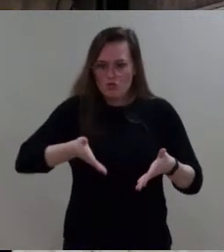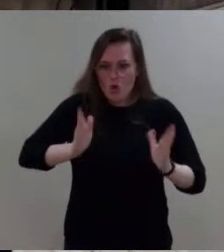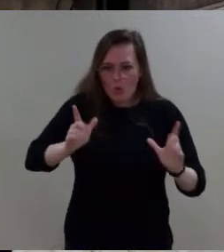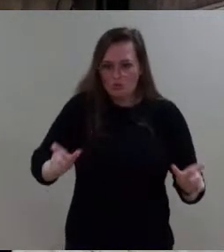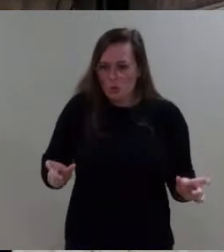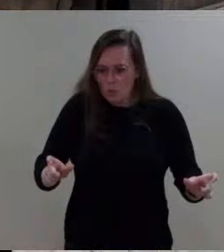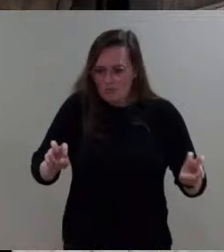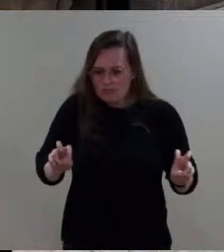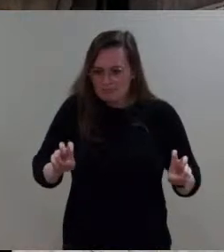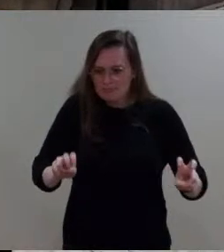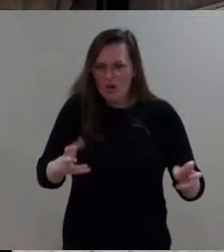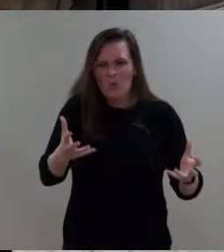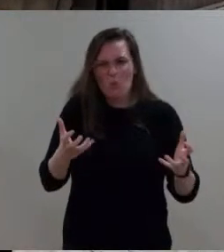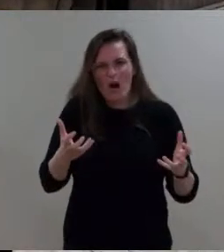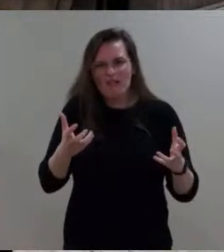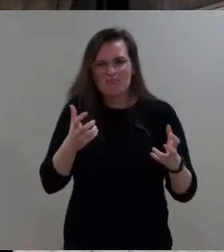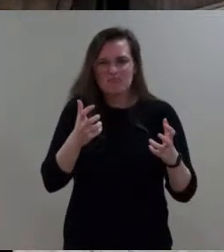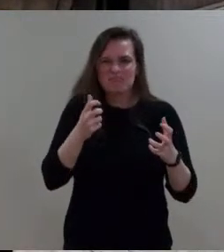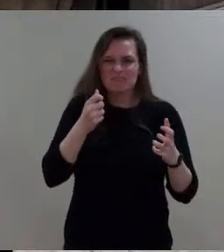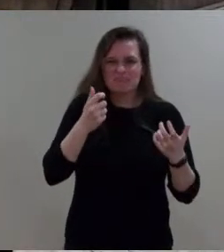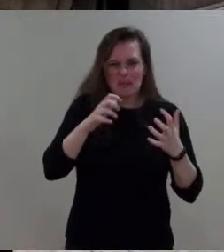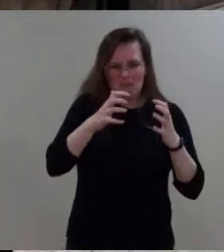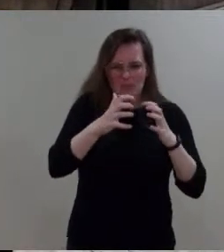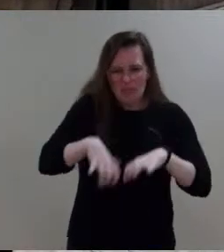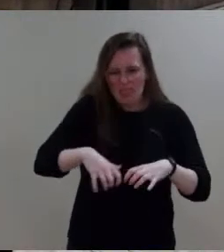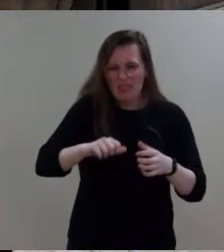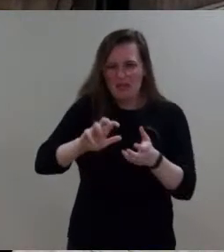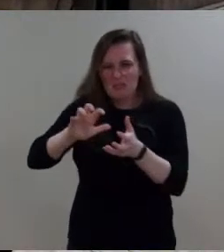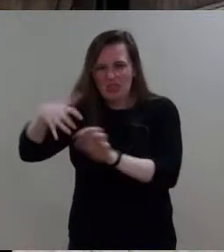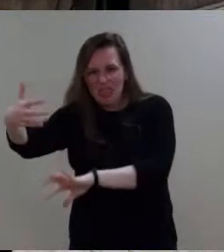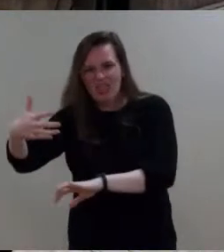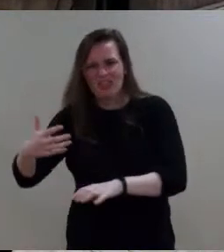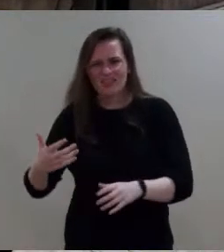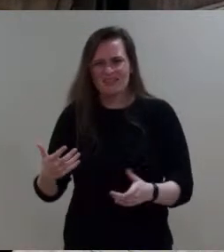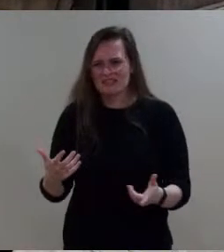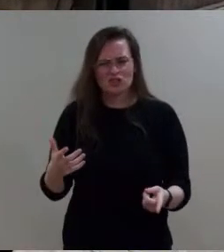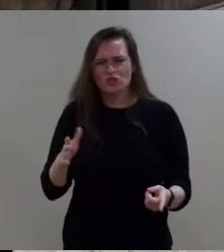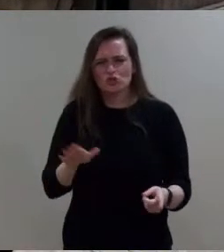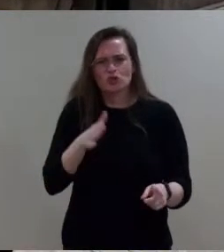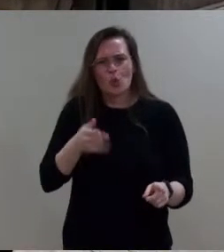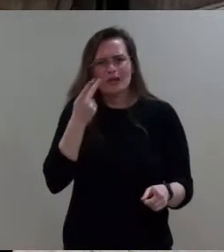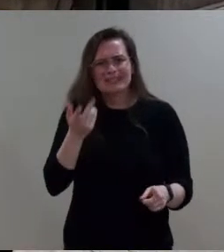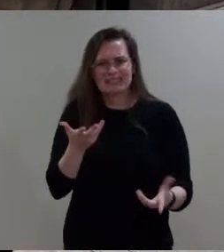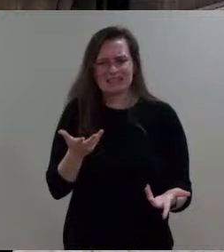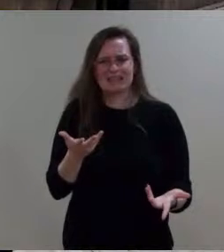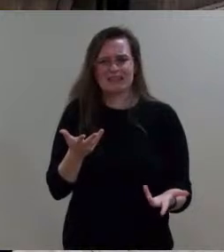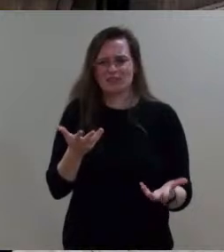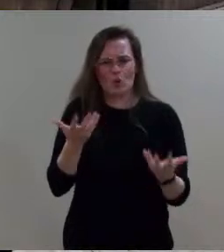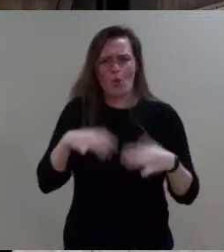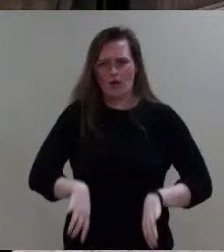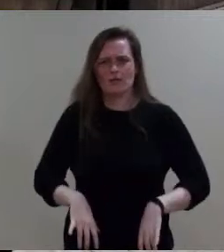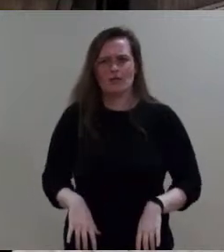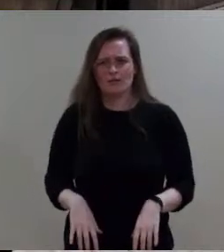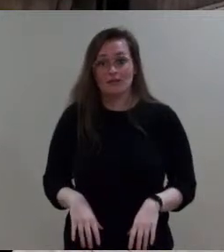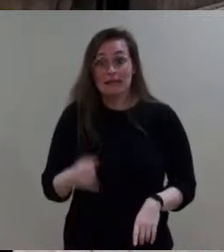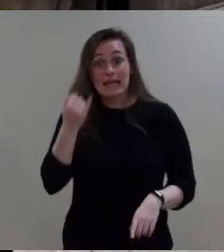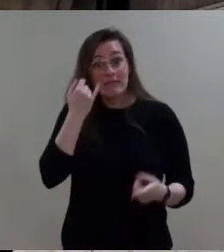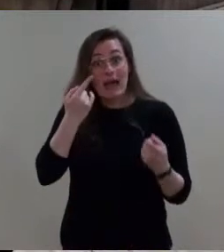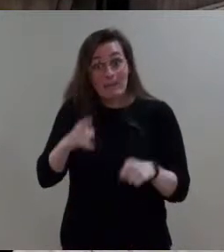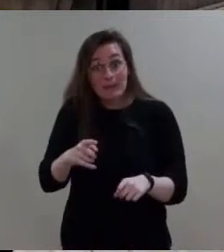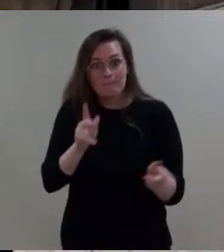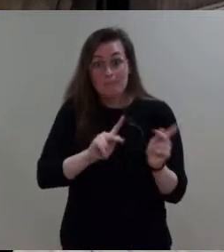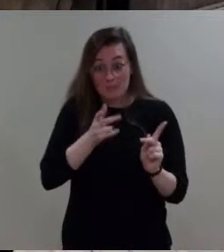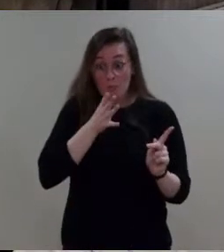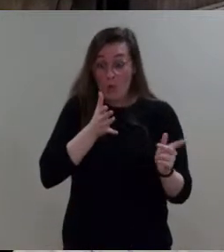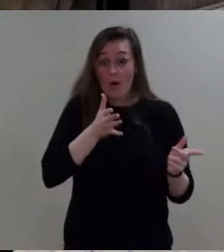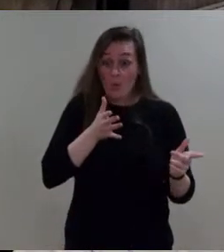being decrepit. Because then, yes, nobody's going to want to move here, deed transfer tax or not. And we've been